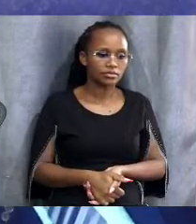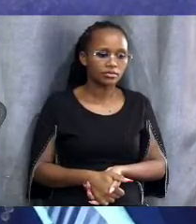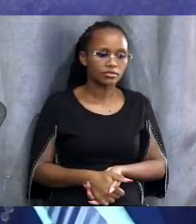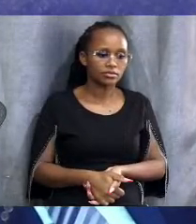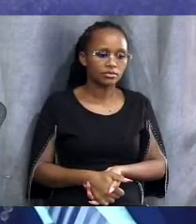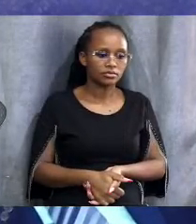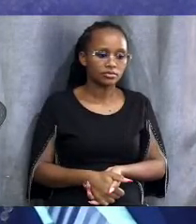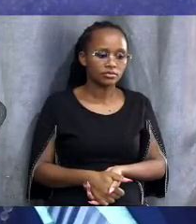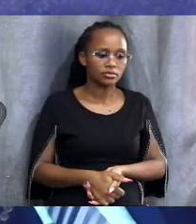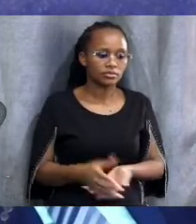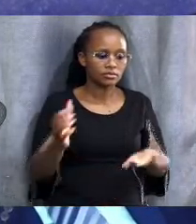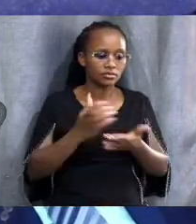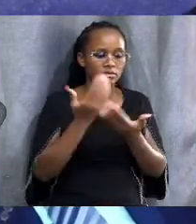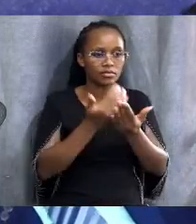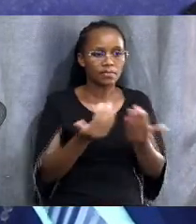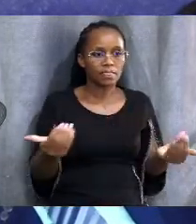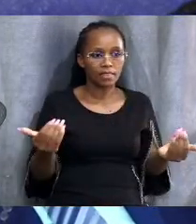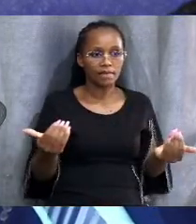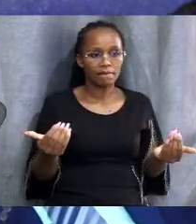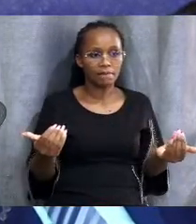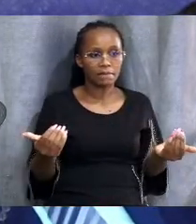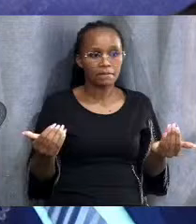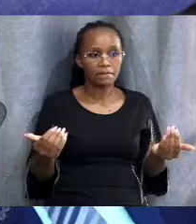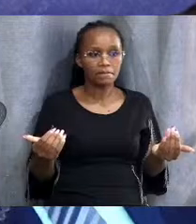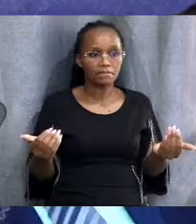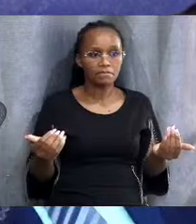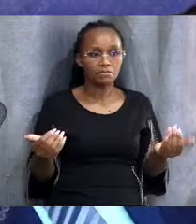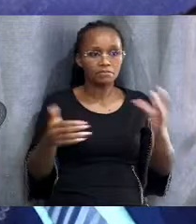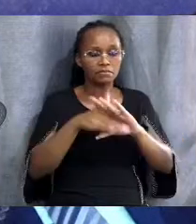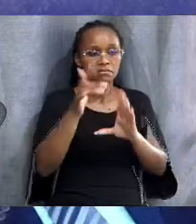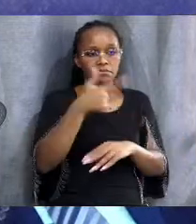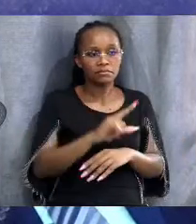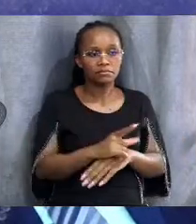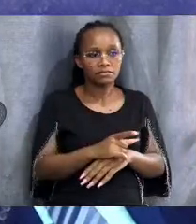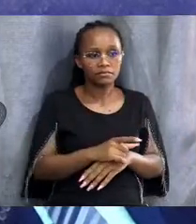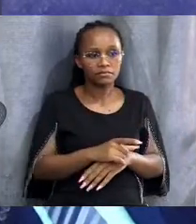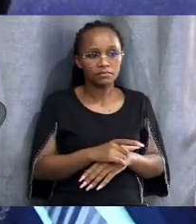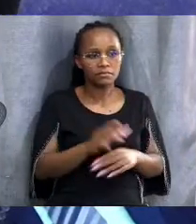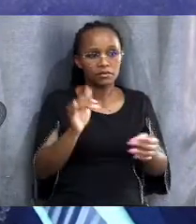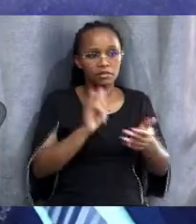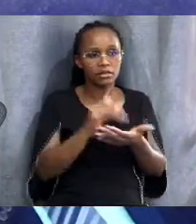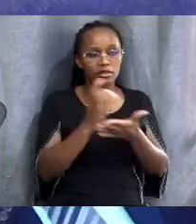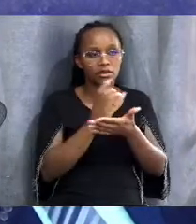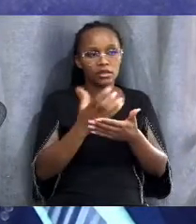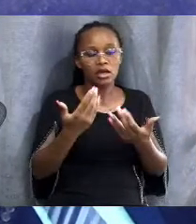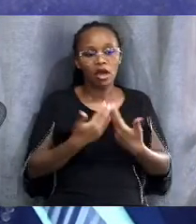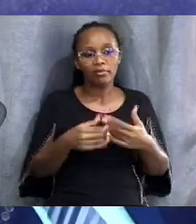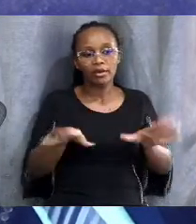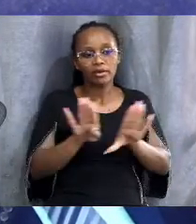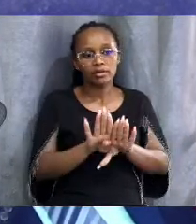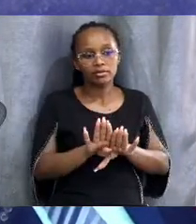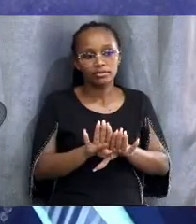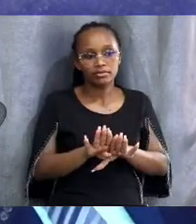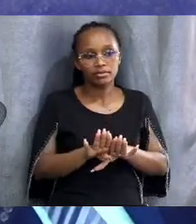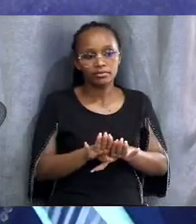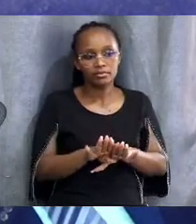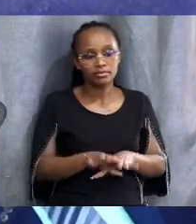The chapter of these children among Esther's, that chapter has been closed.